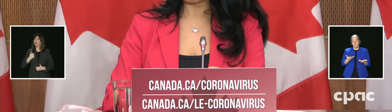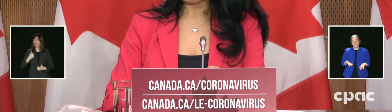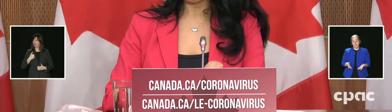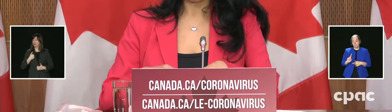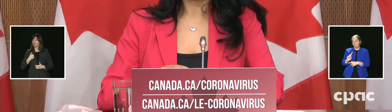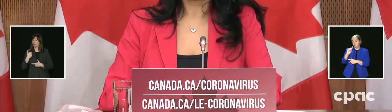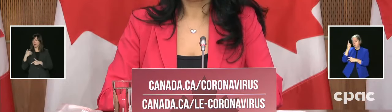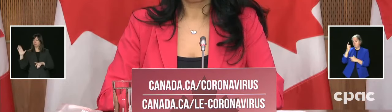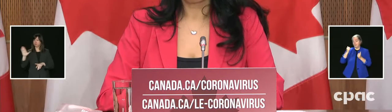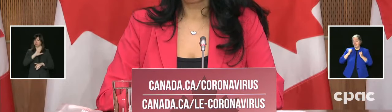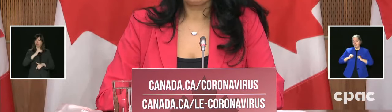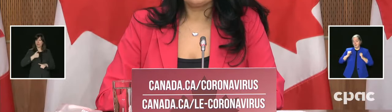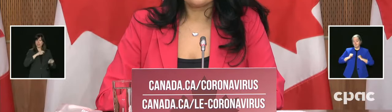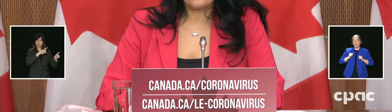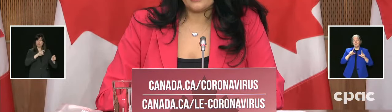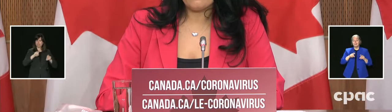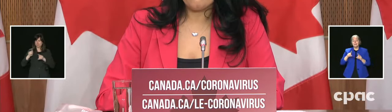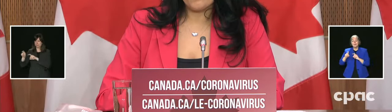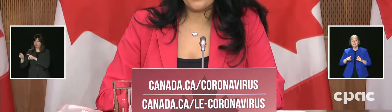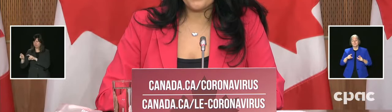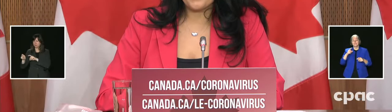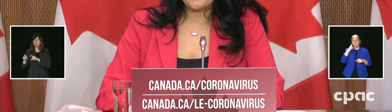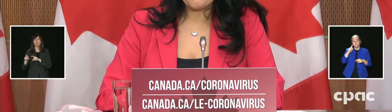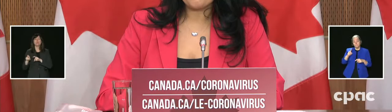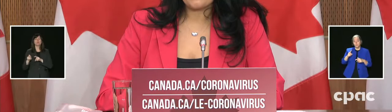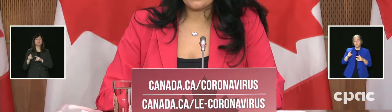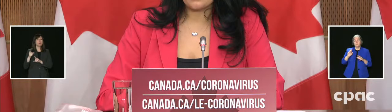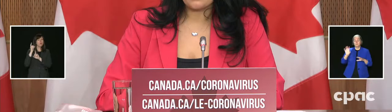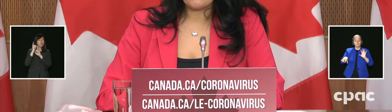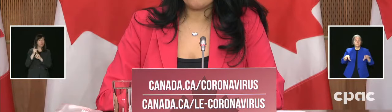sites. So all of these are looking for